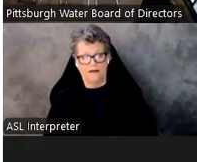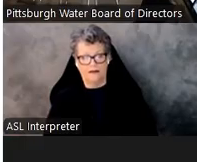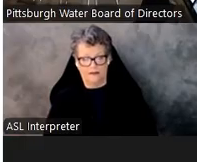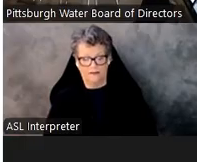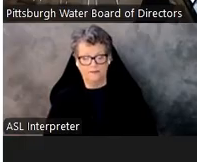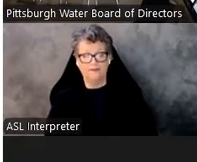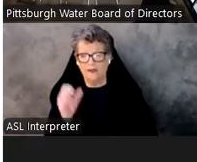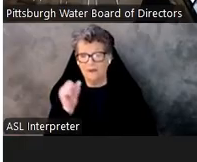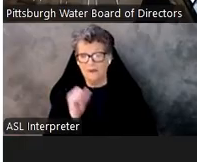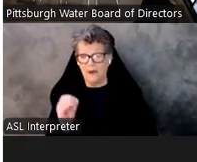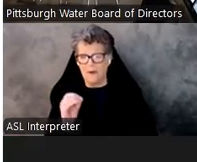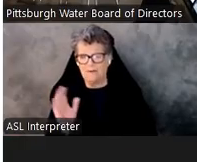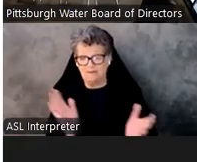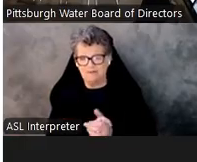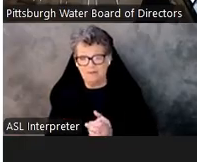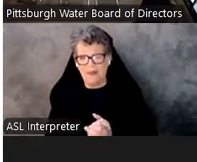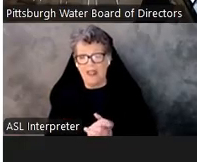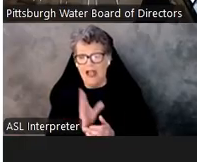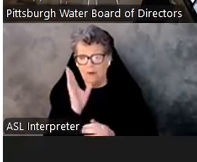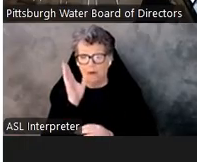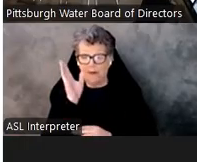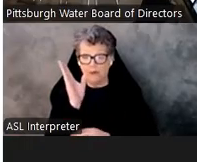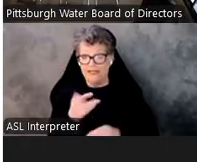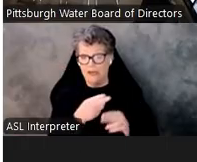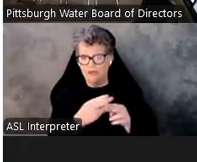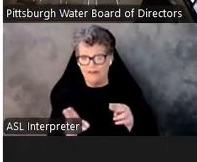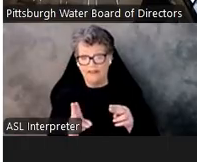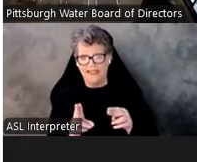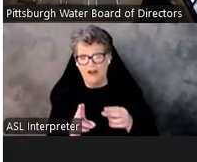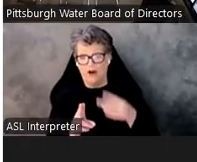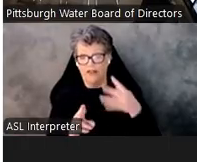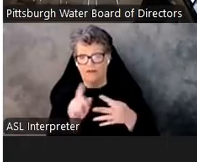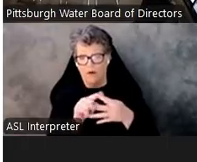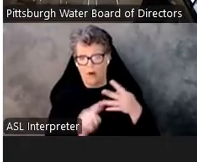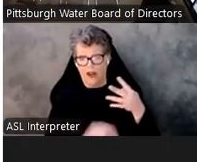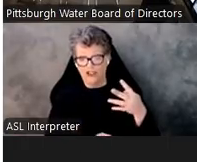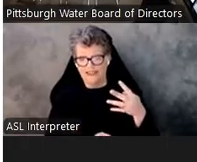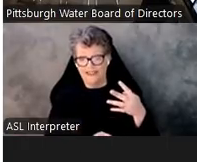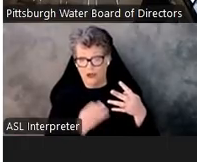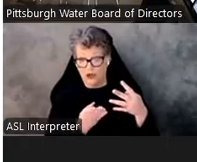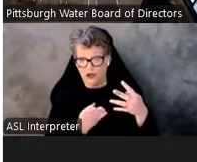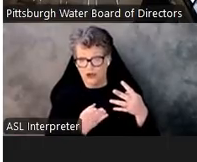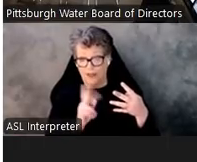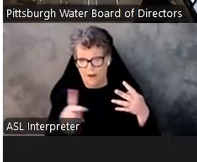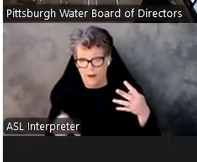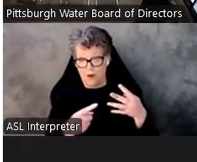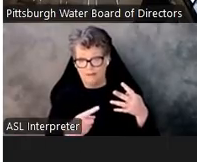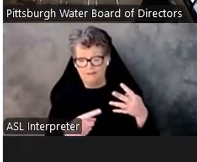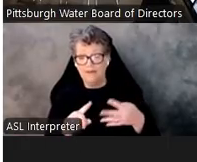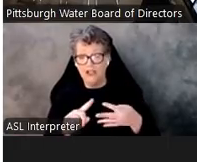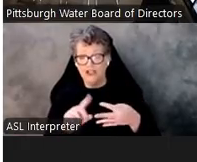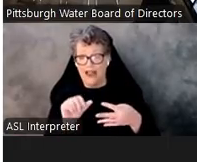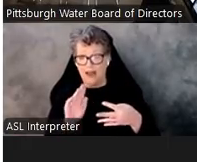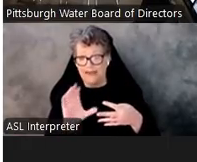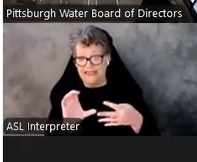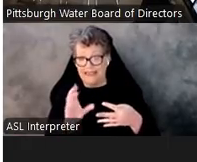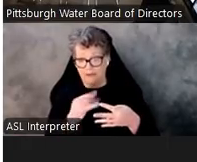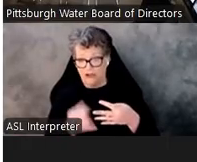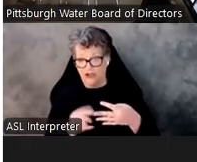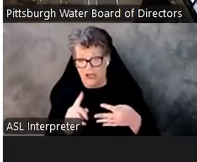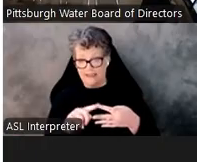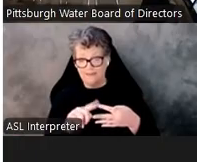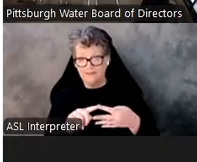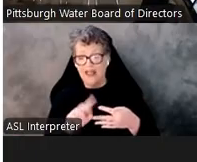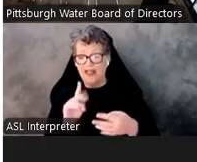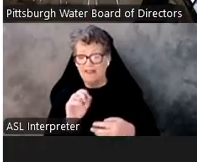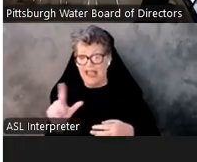So, I'll be presenting briefly on the 4 projects that I have listed here. starting with the ABC project. In the